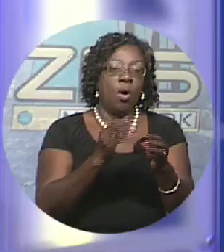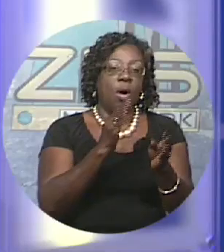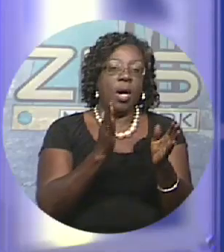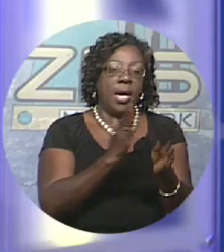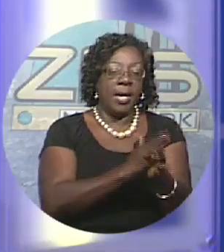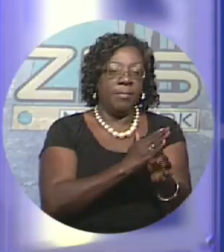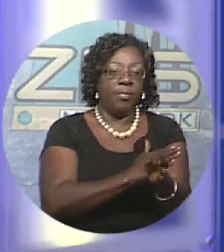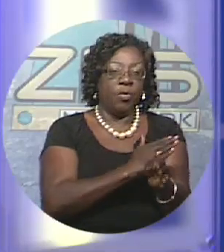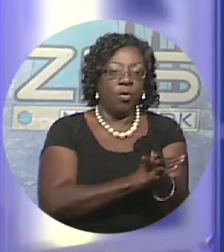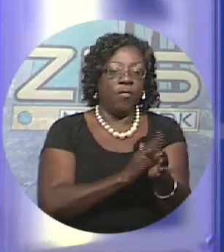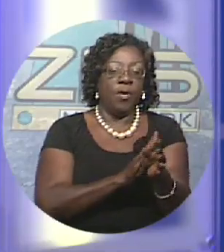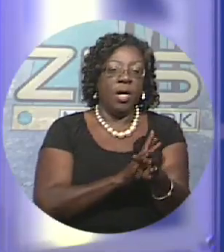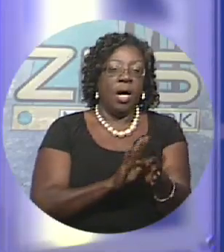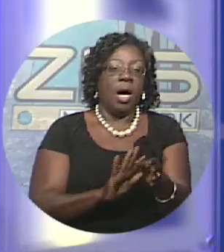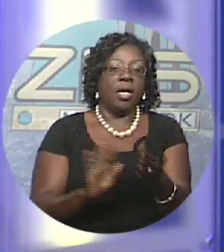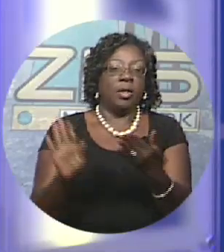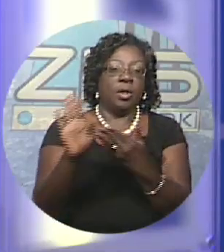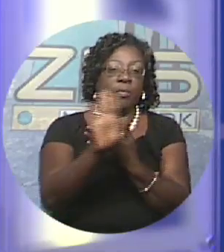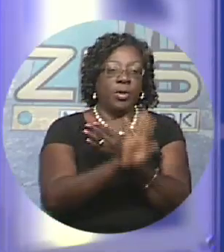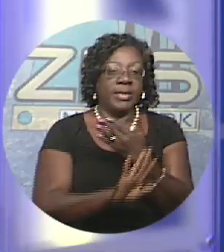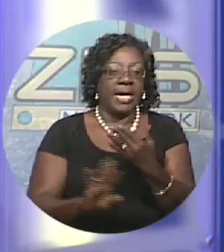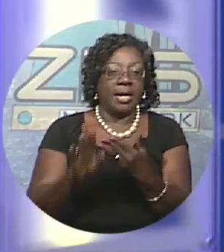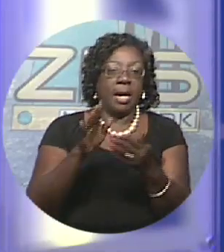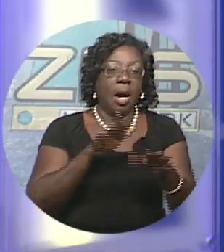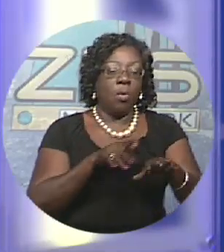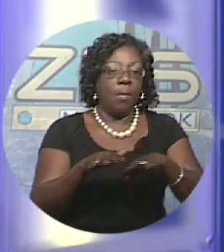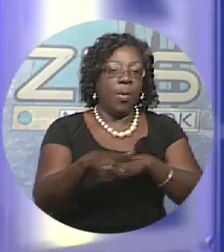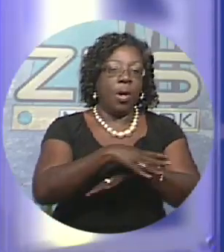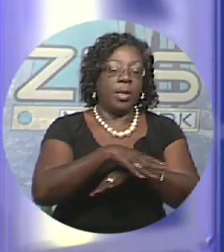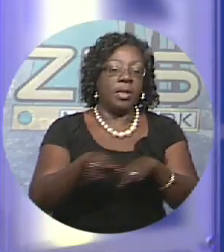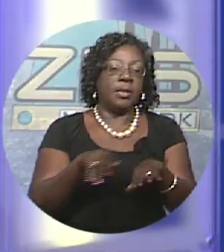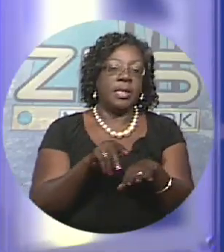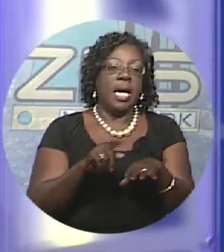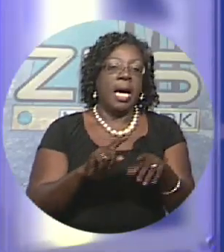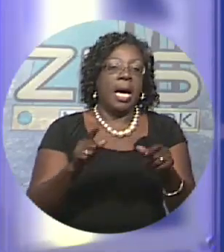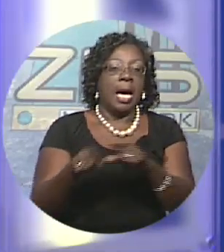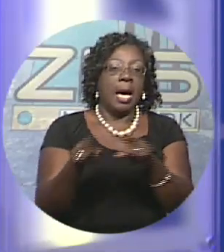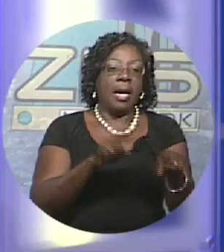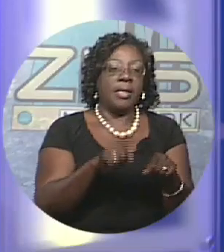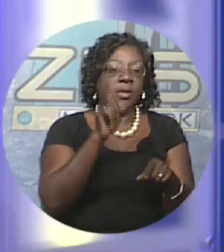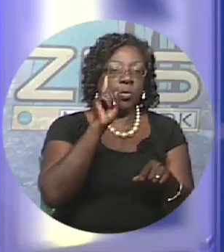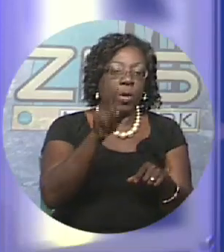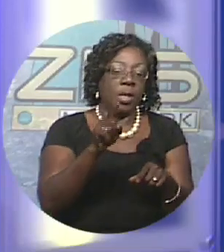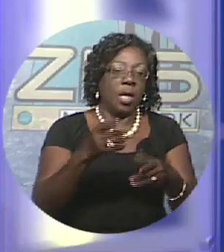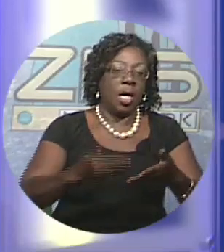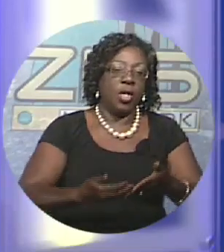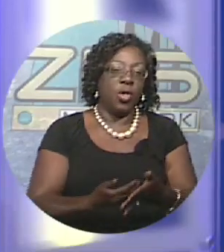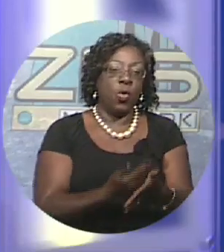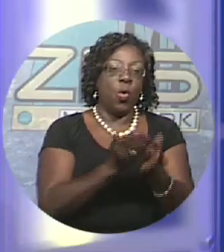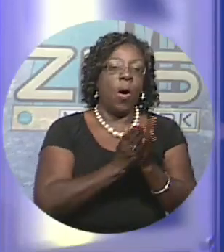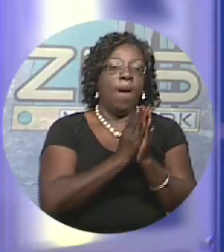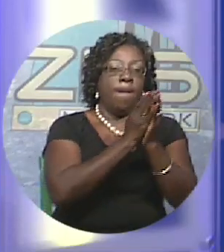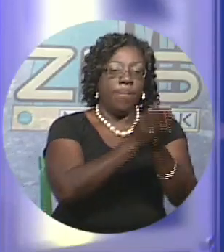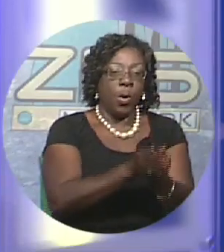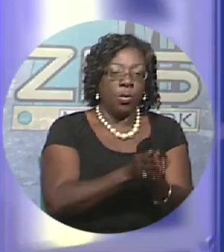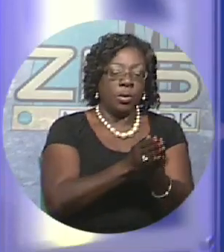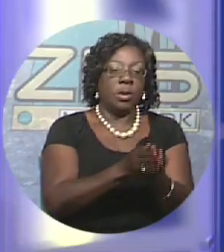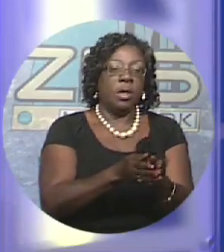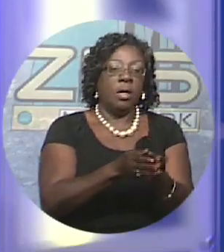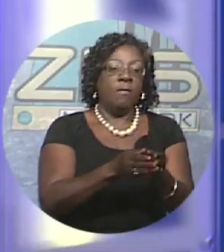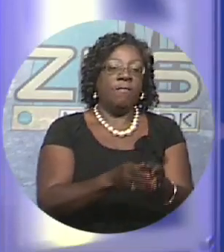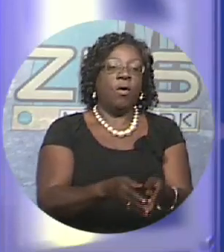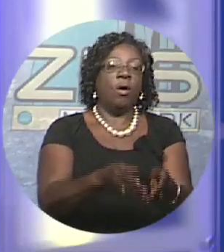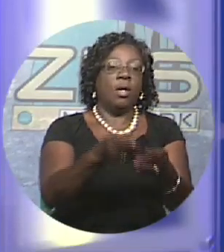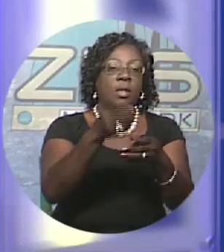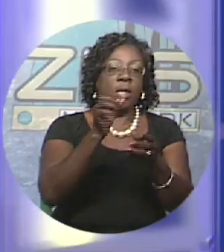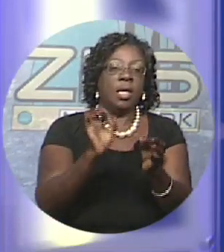our borders quickly coming to fruition as the first phase of the Royal Bahamas Defense Forces Sandy Bottom project nears completion.